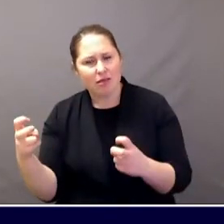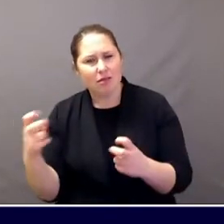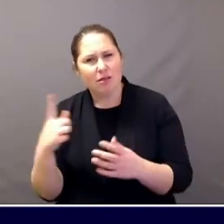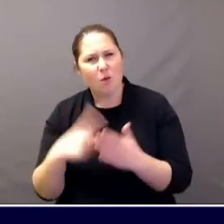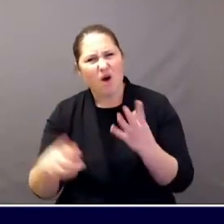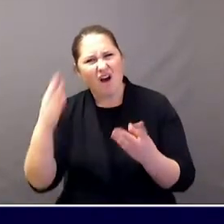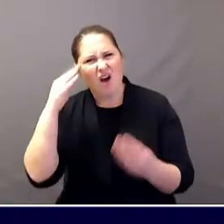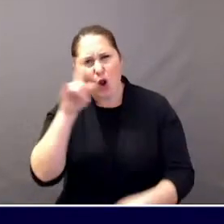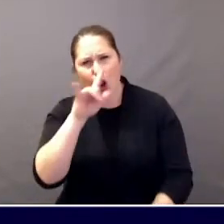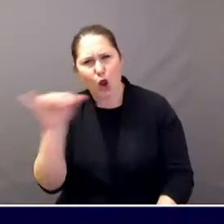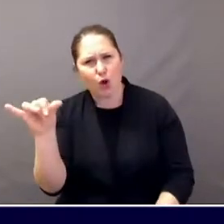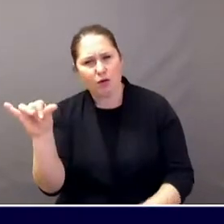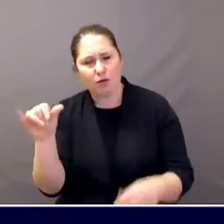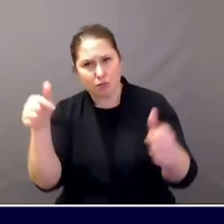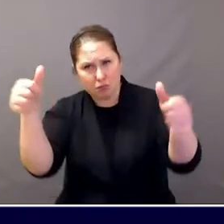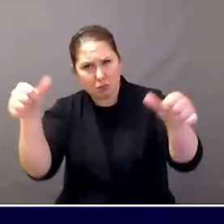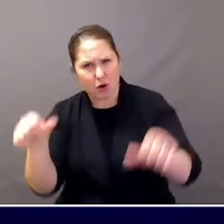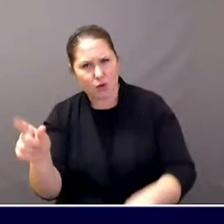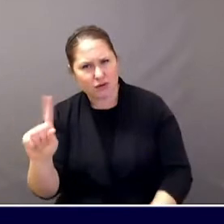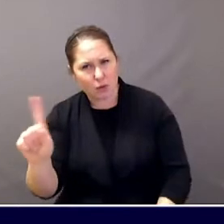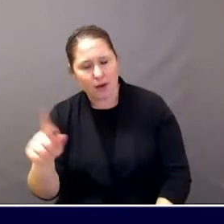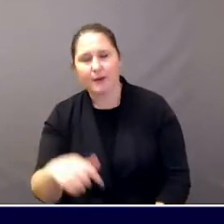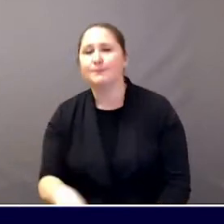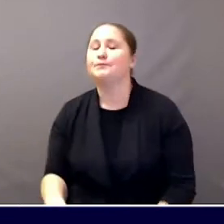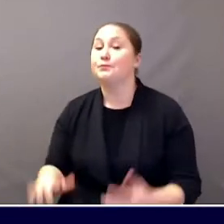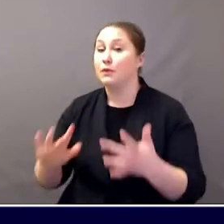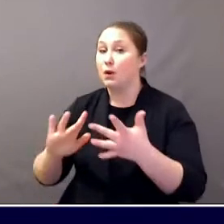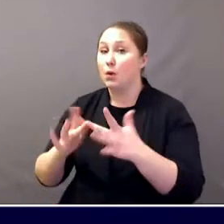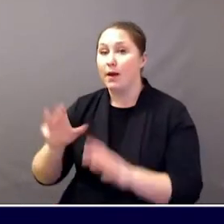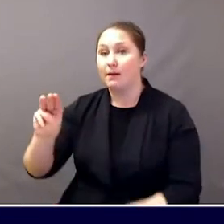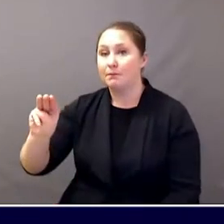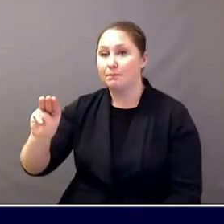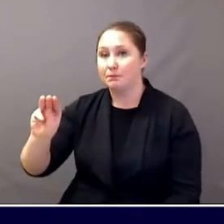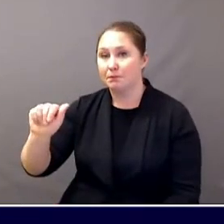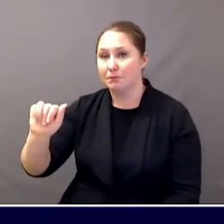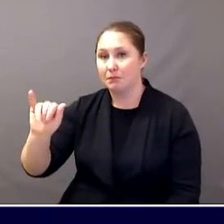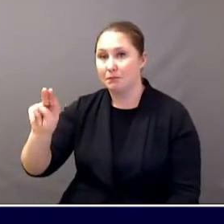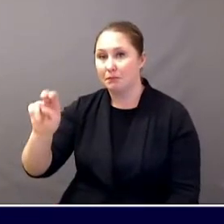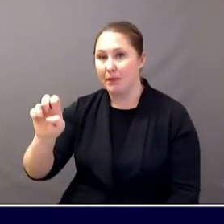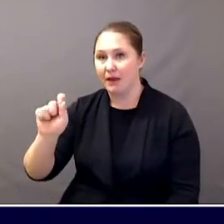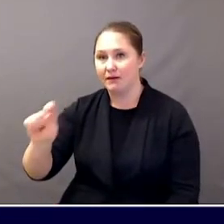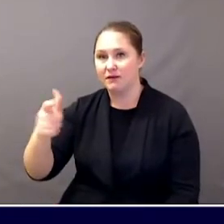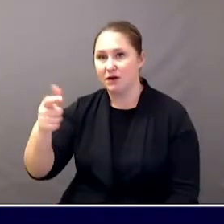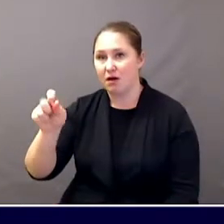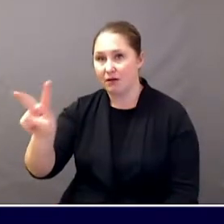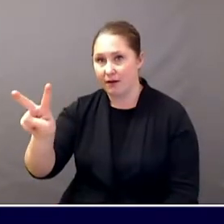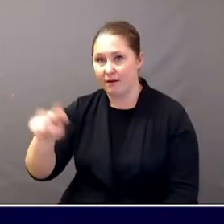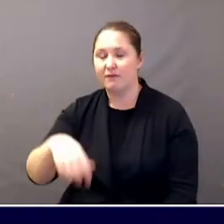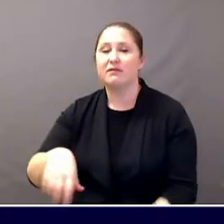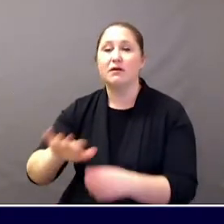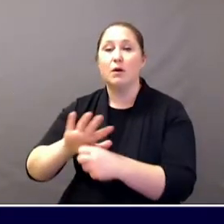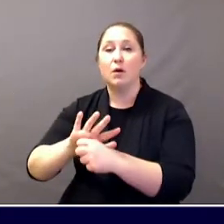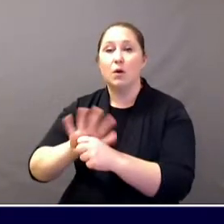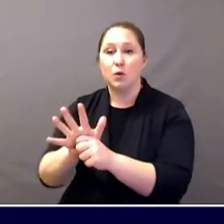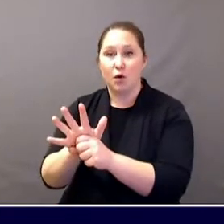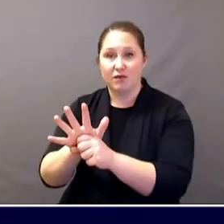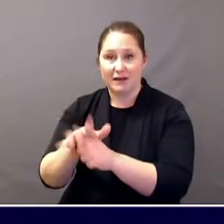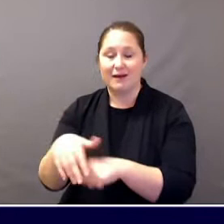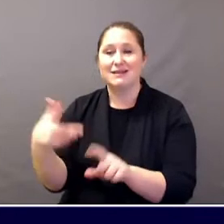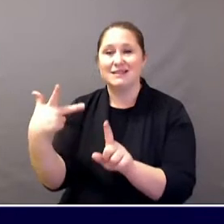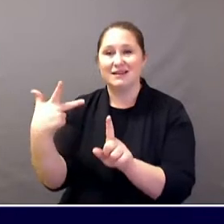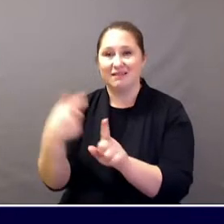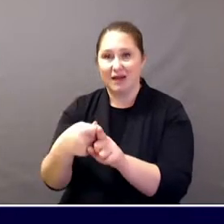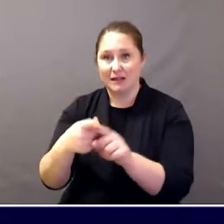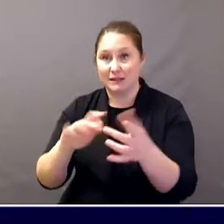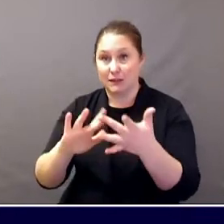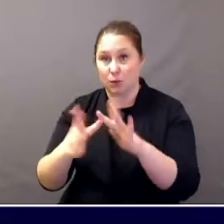We have a website at maine.gov. We have our COVID-19 vaccines website that we urge people to go to. It is